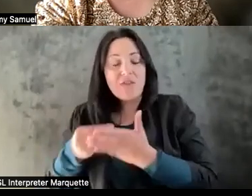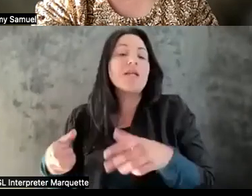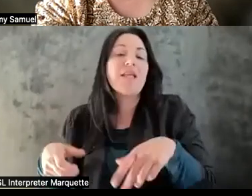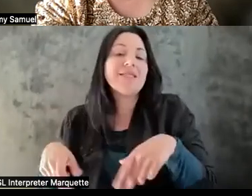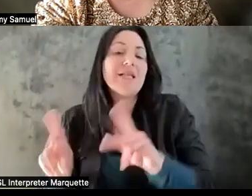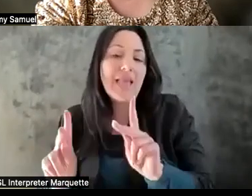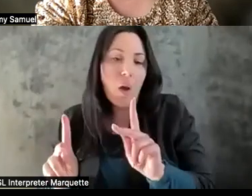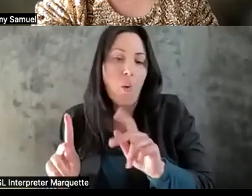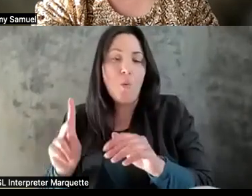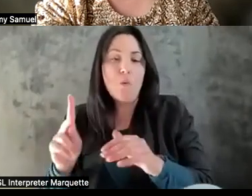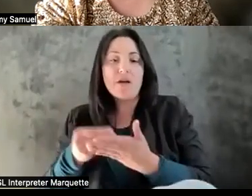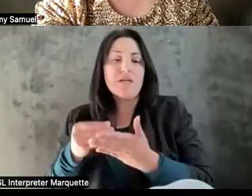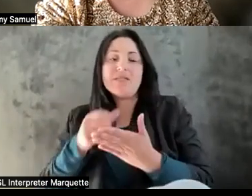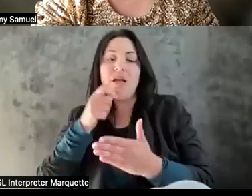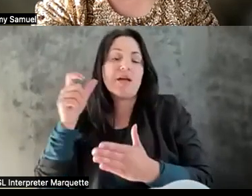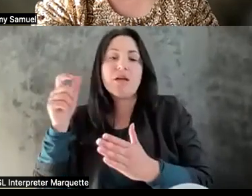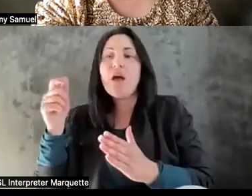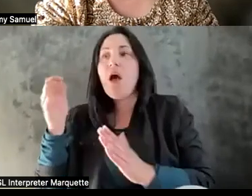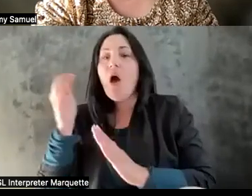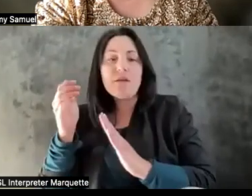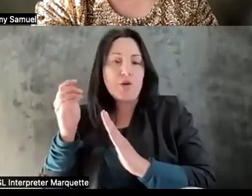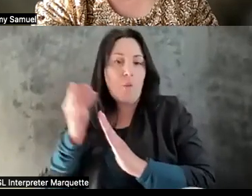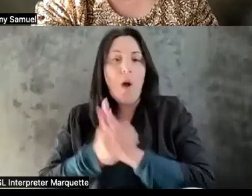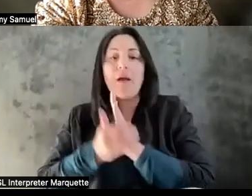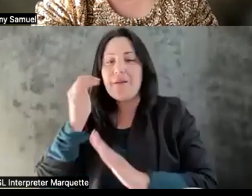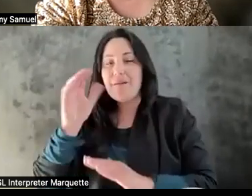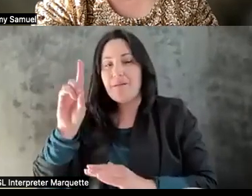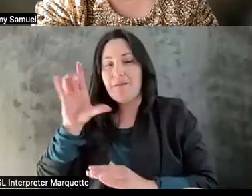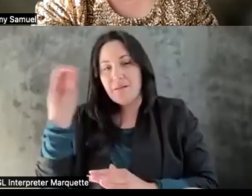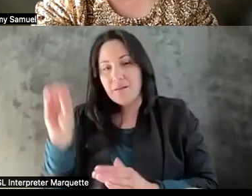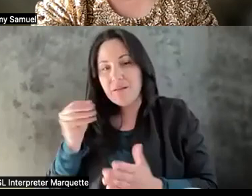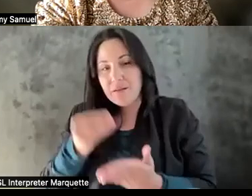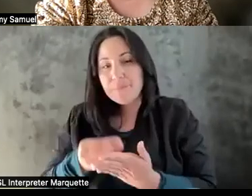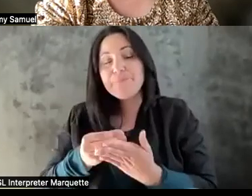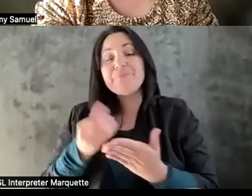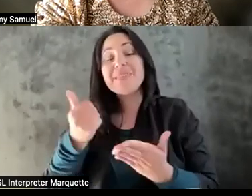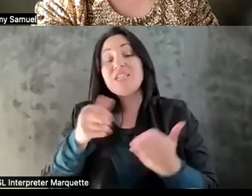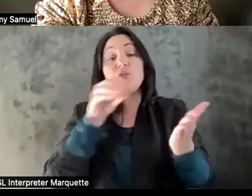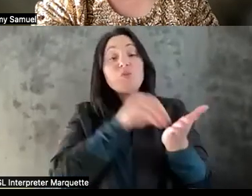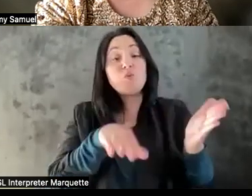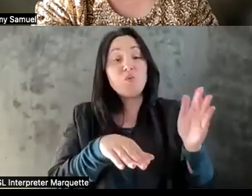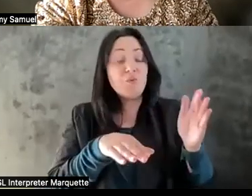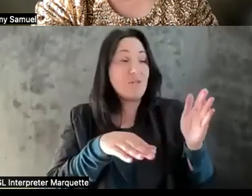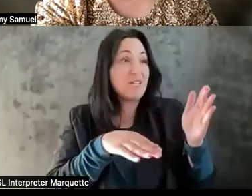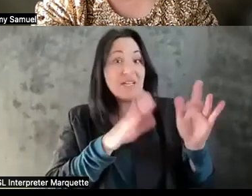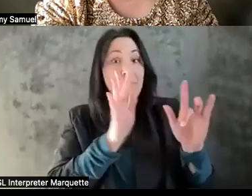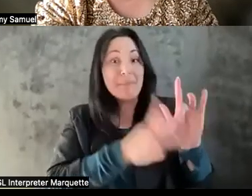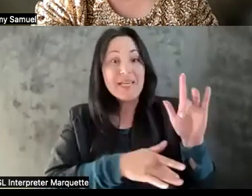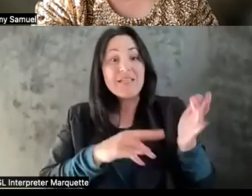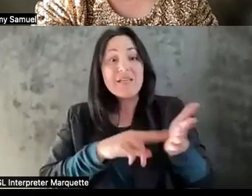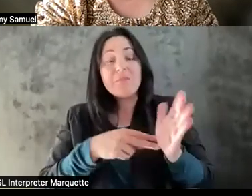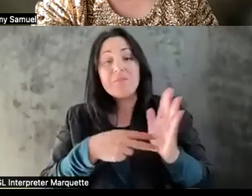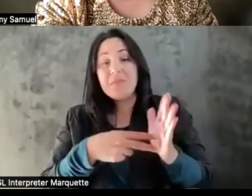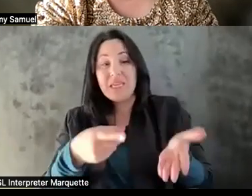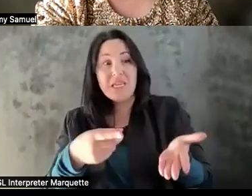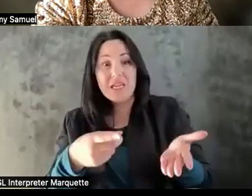us. We don't automatically get 100% of funding. So every student that's absent, we are losing funding for it. That is not our